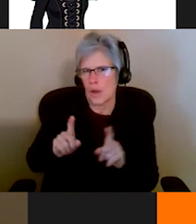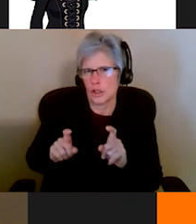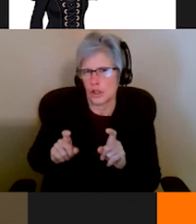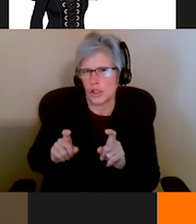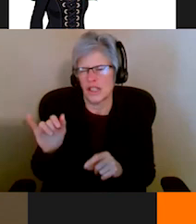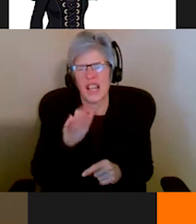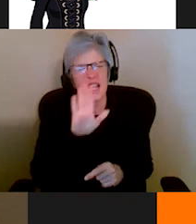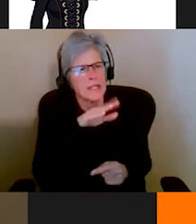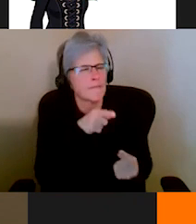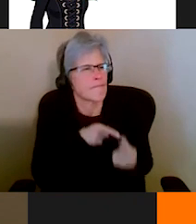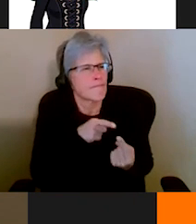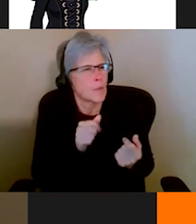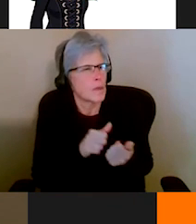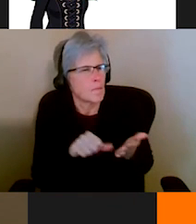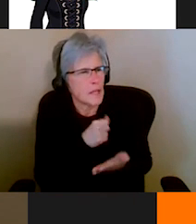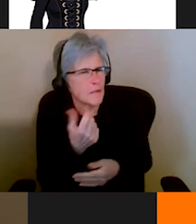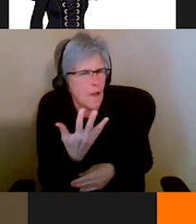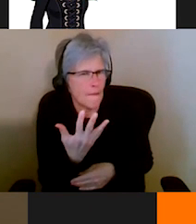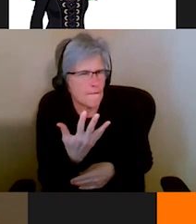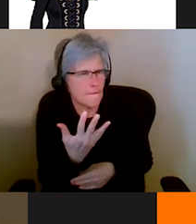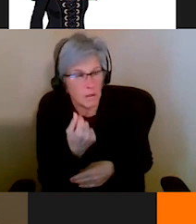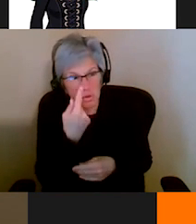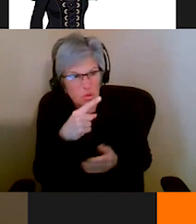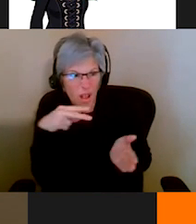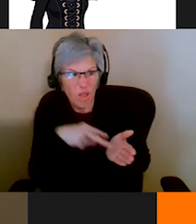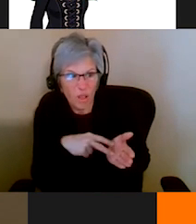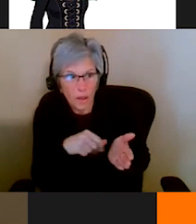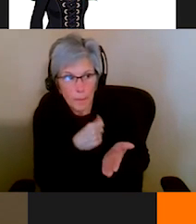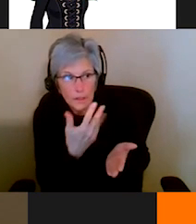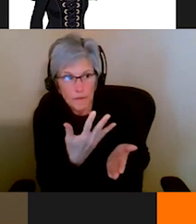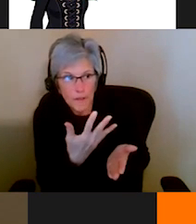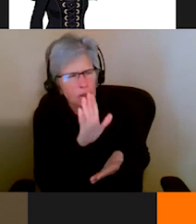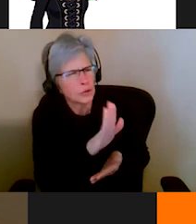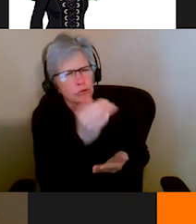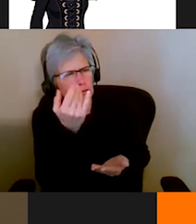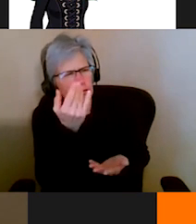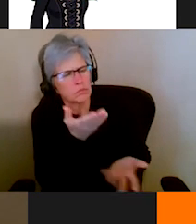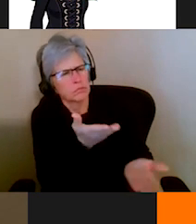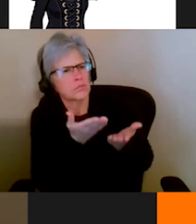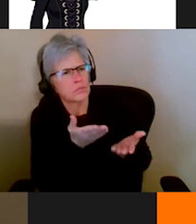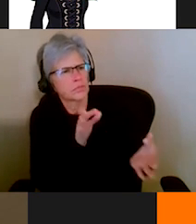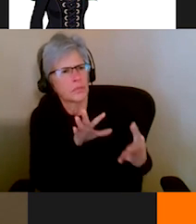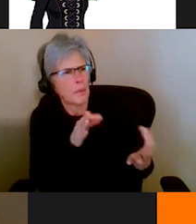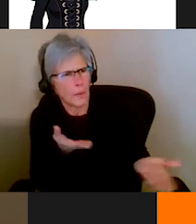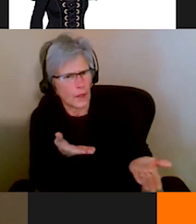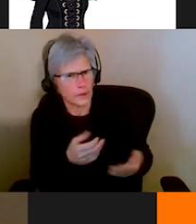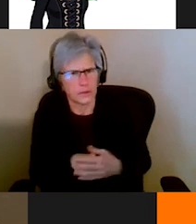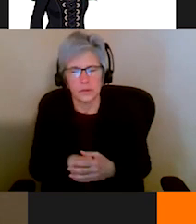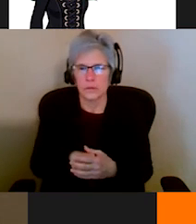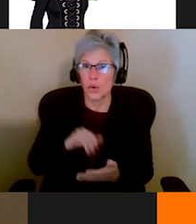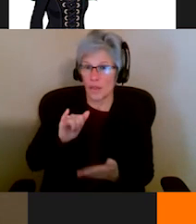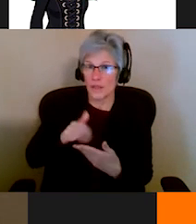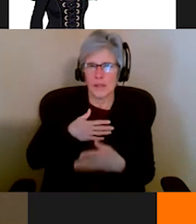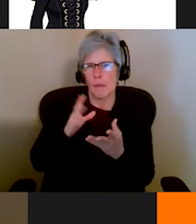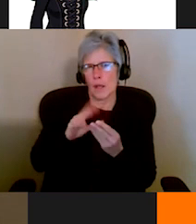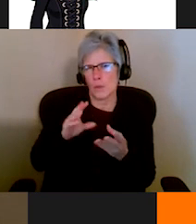with page 5. Can you take a look at this? What do you think? Or this is my story synopsis. How